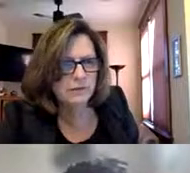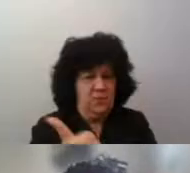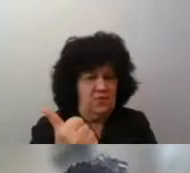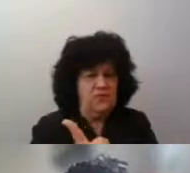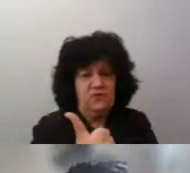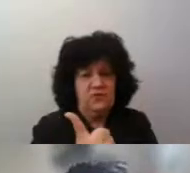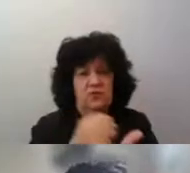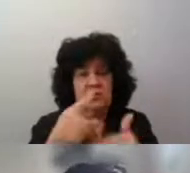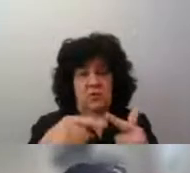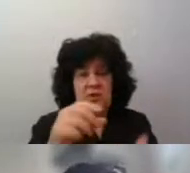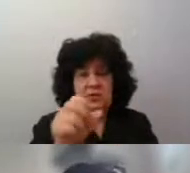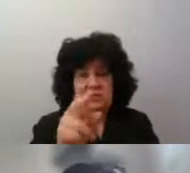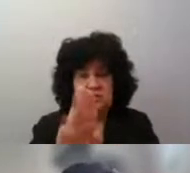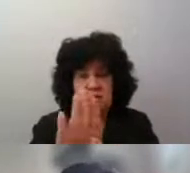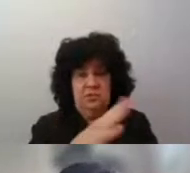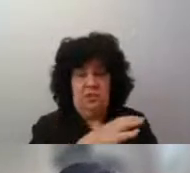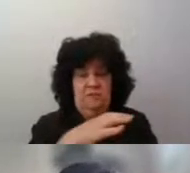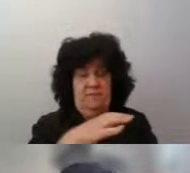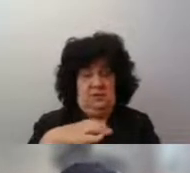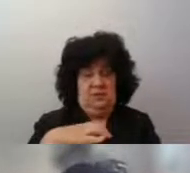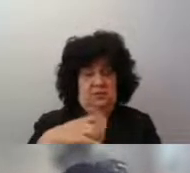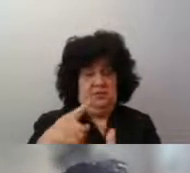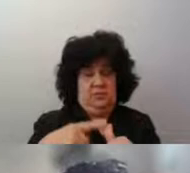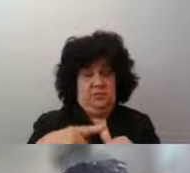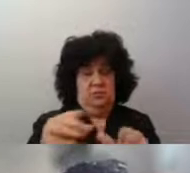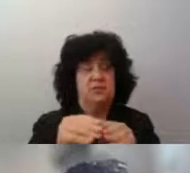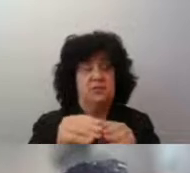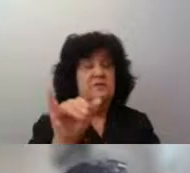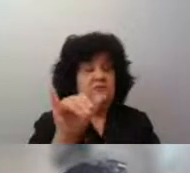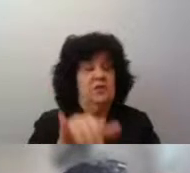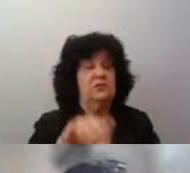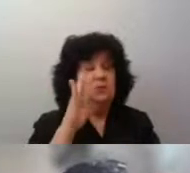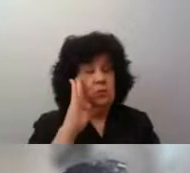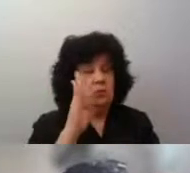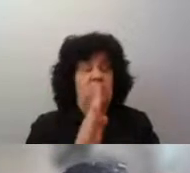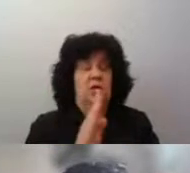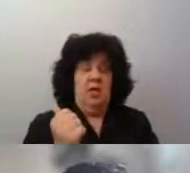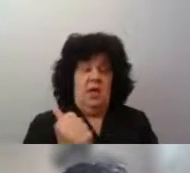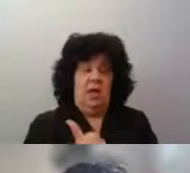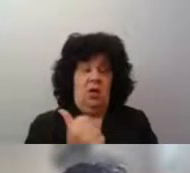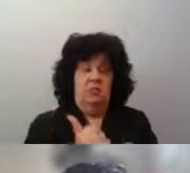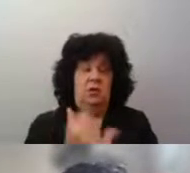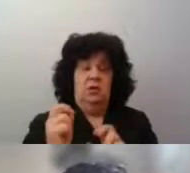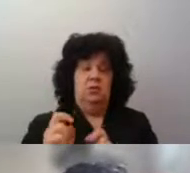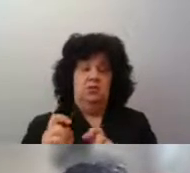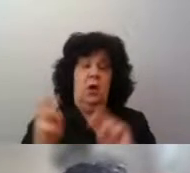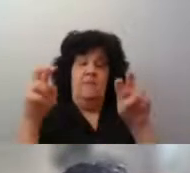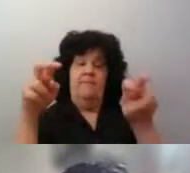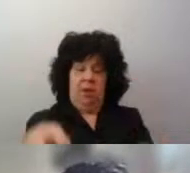subcommittee first meets, that this will really help jumpstart a conversation on priority.